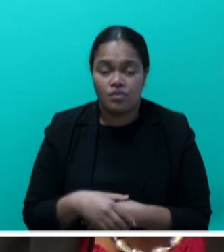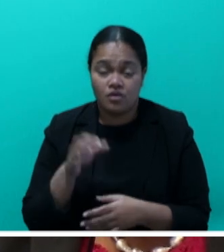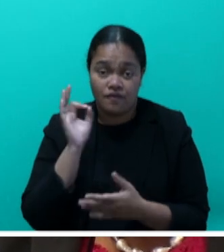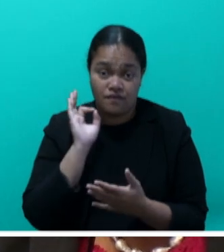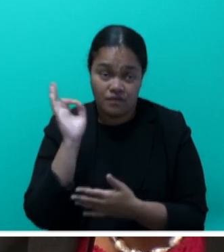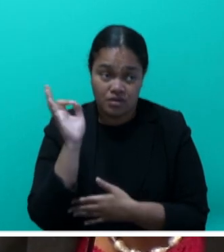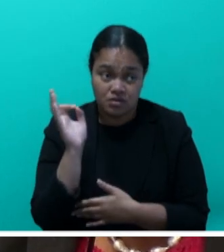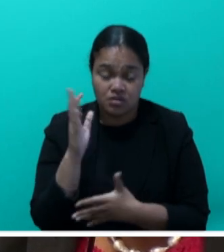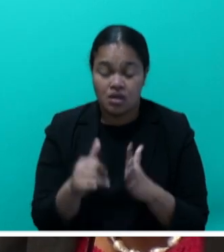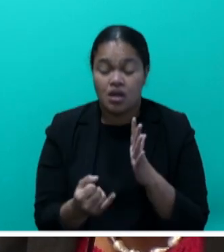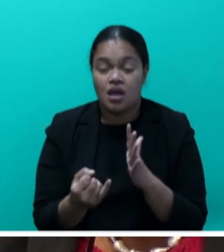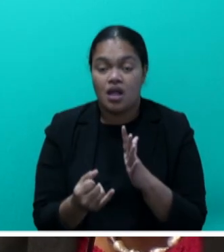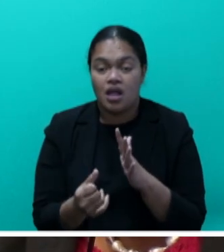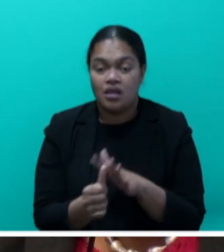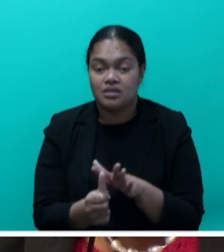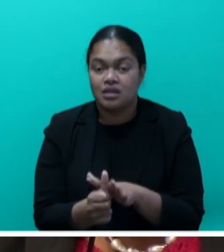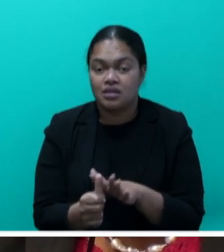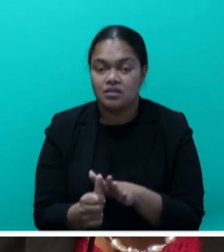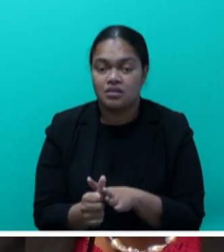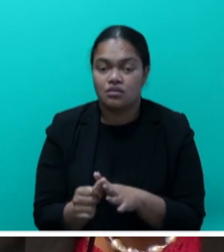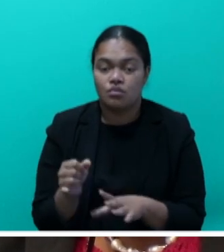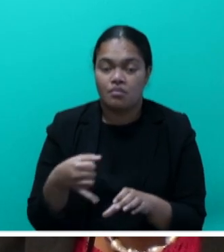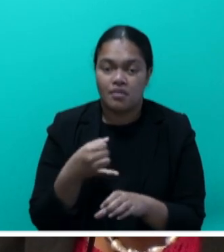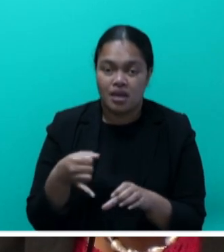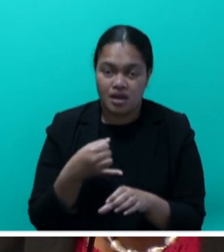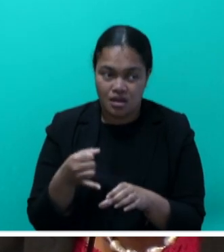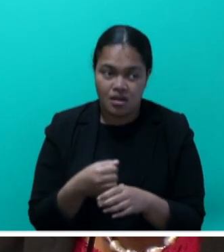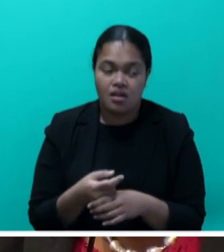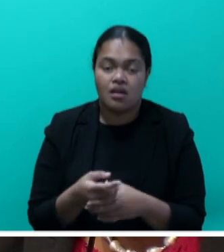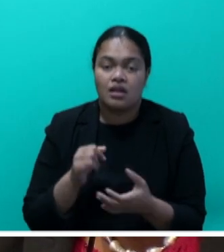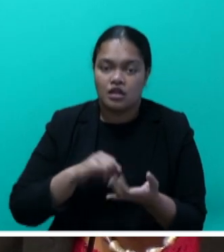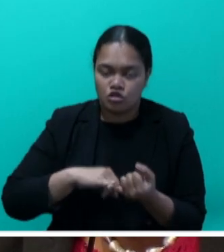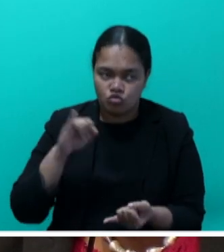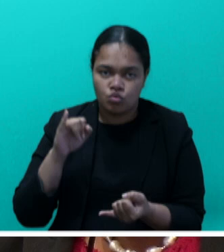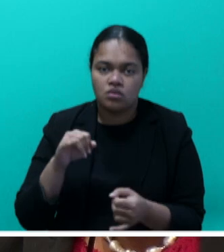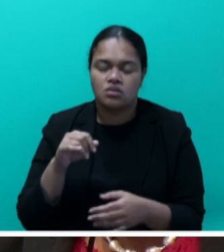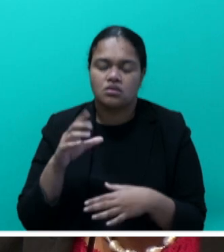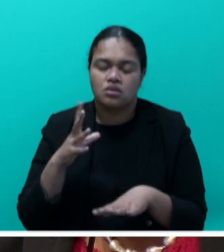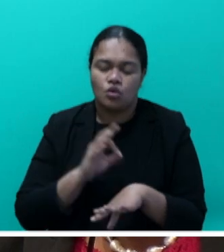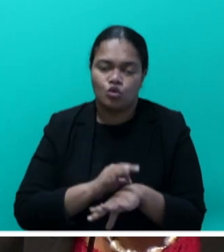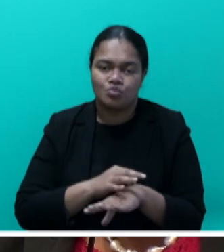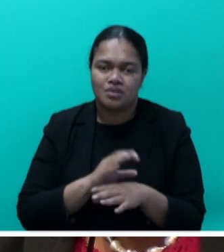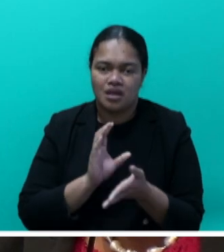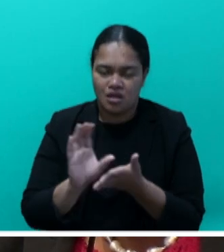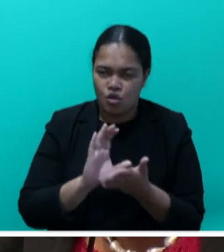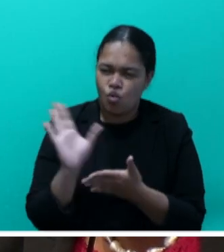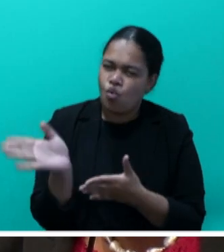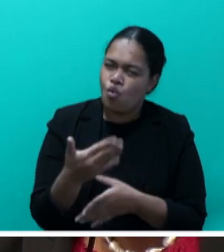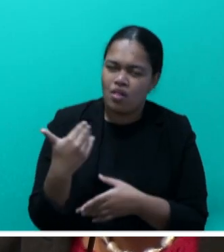Facilitate access to medical therapies where appropriate. Increase hospital-based counselling capacity at all large health